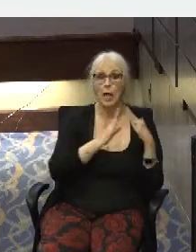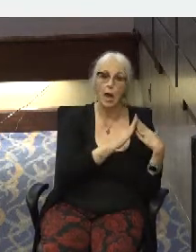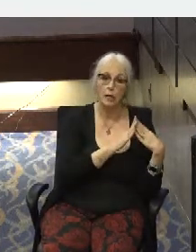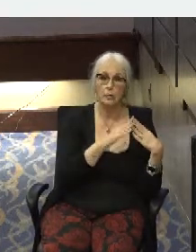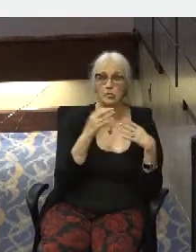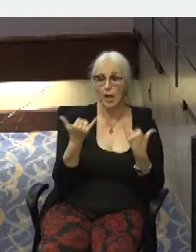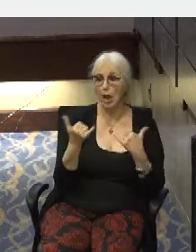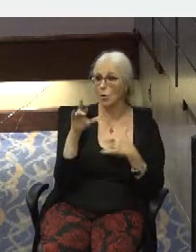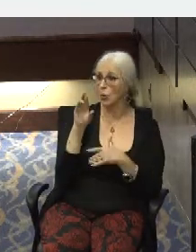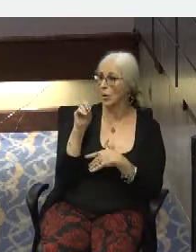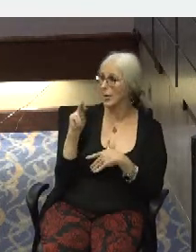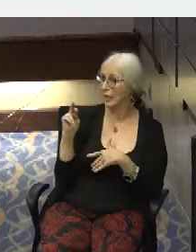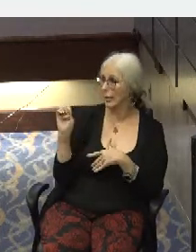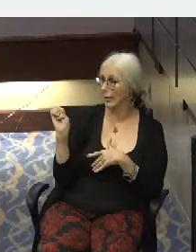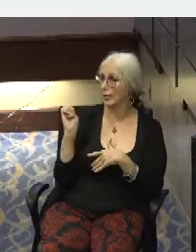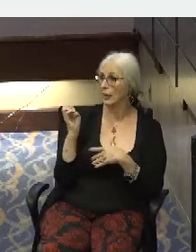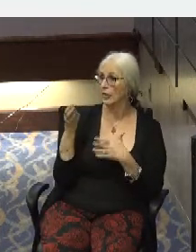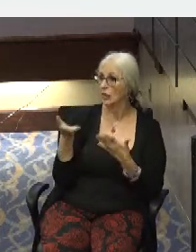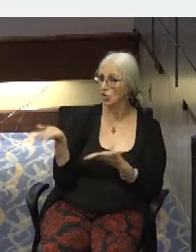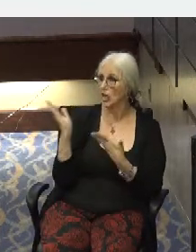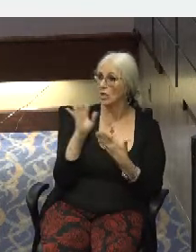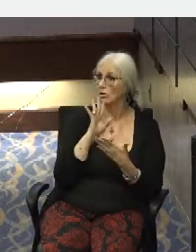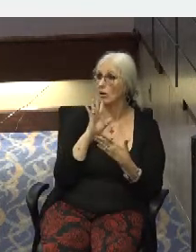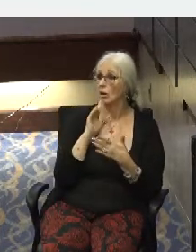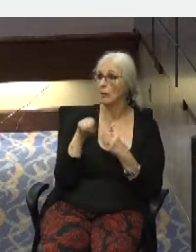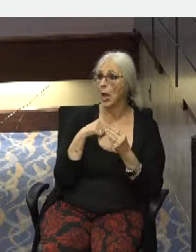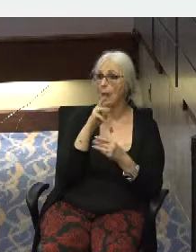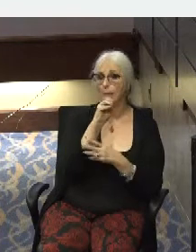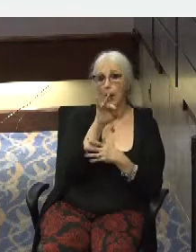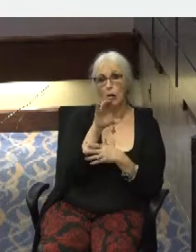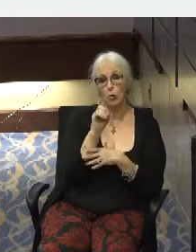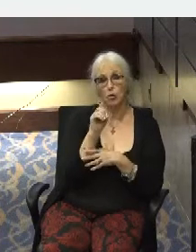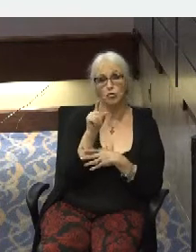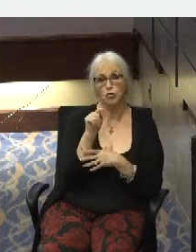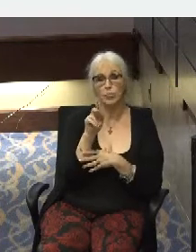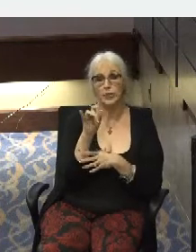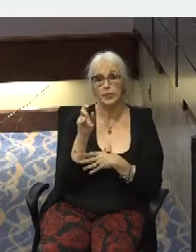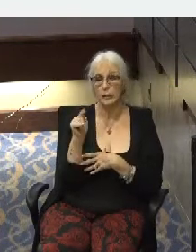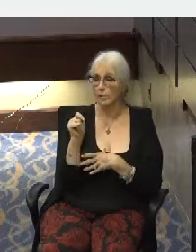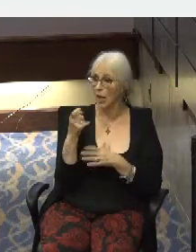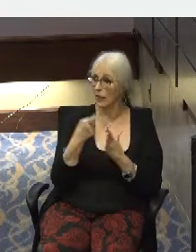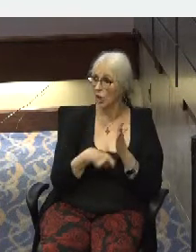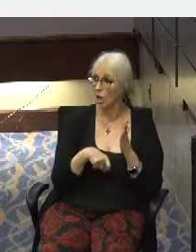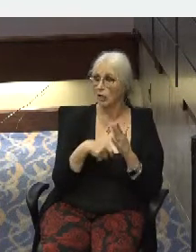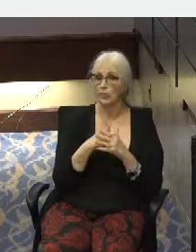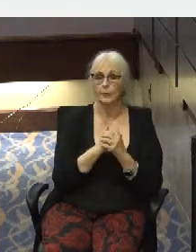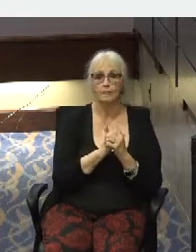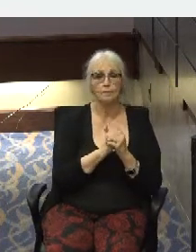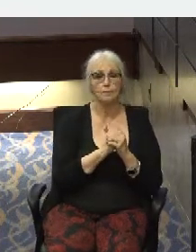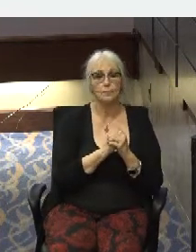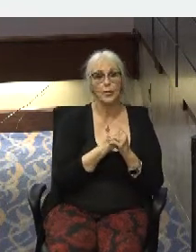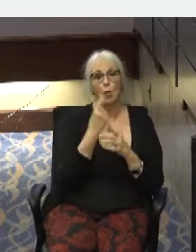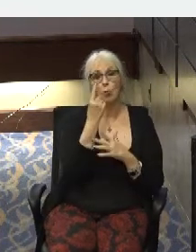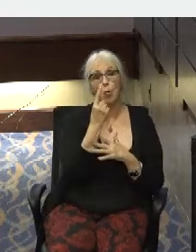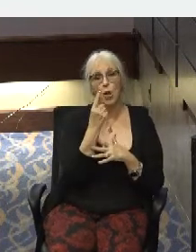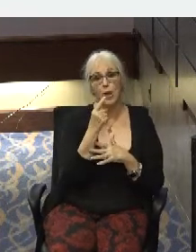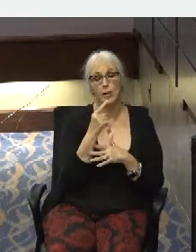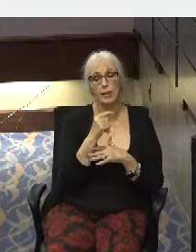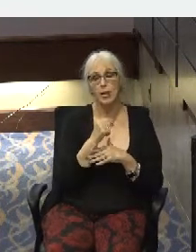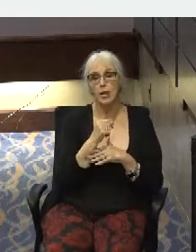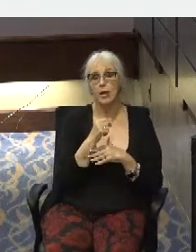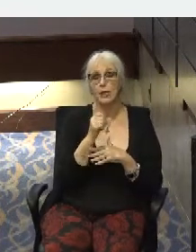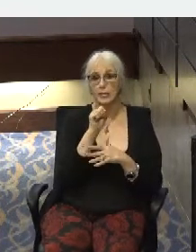about the benefits of microtransit and then also the costs. Thank you, Ed. So one key aspect of scenario